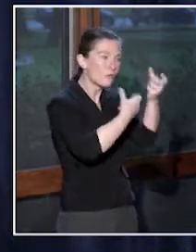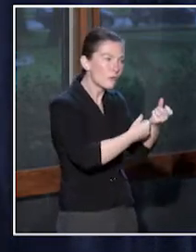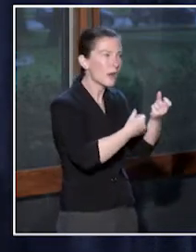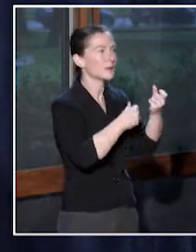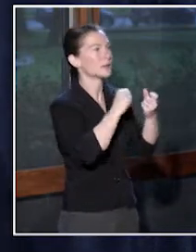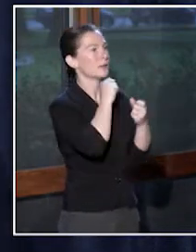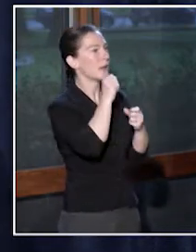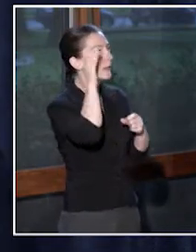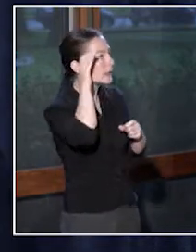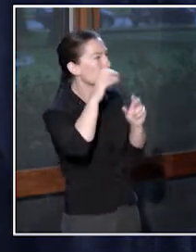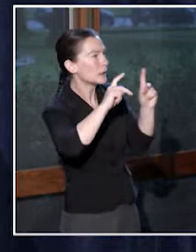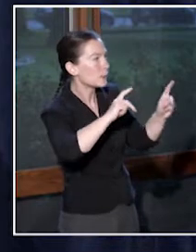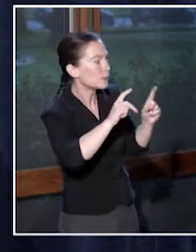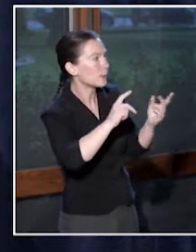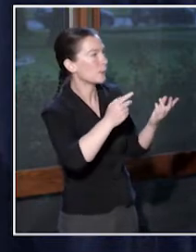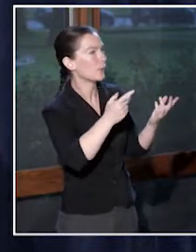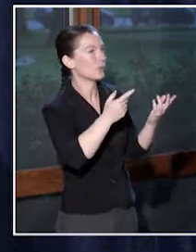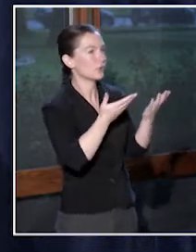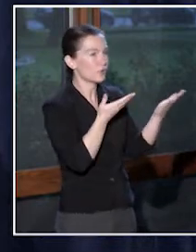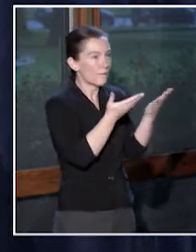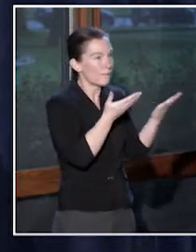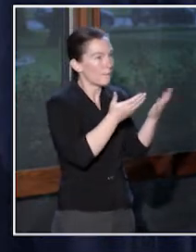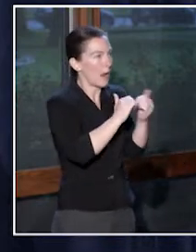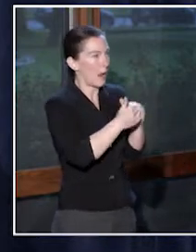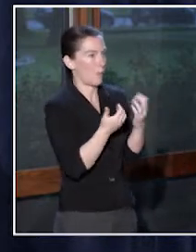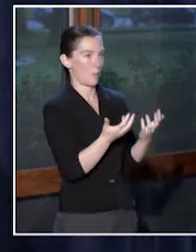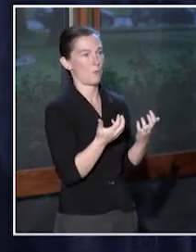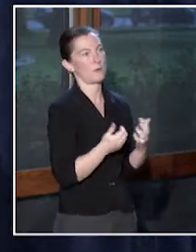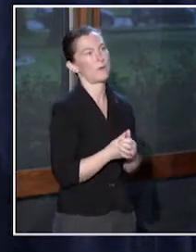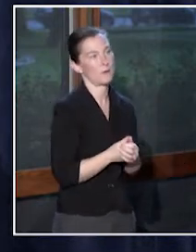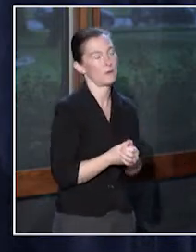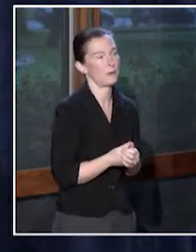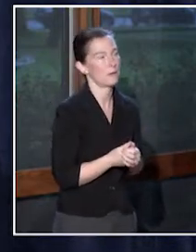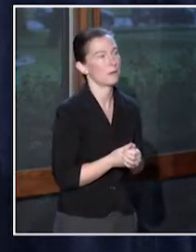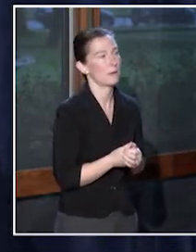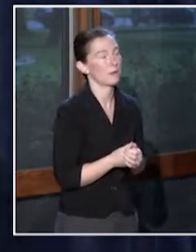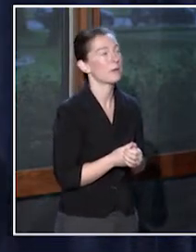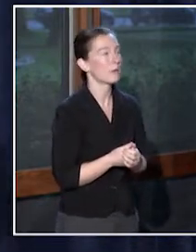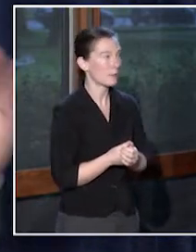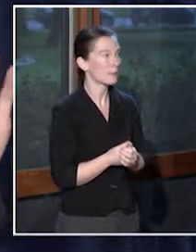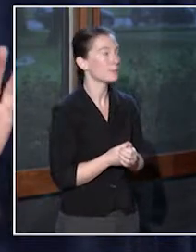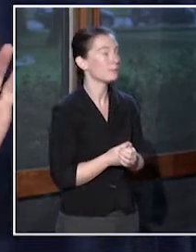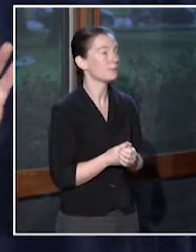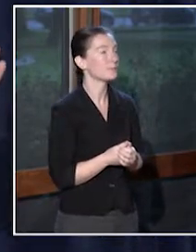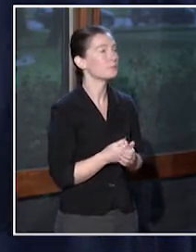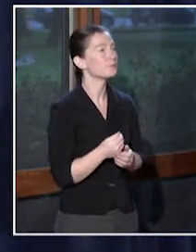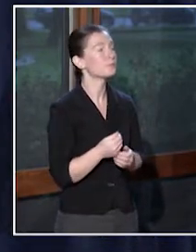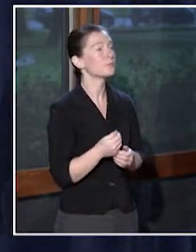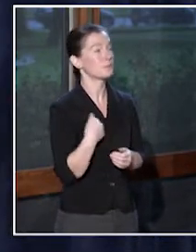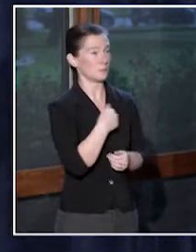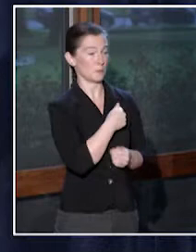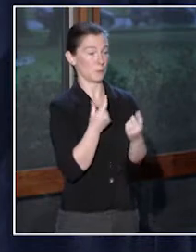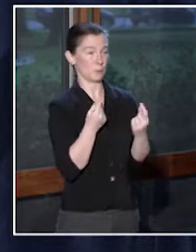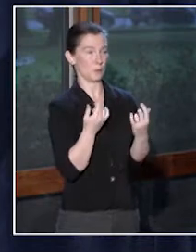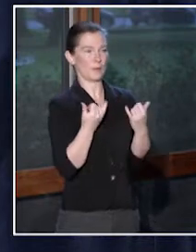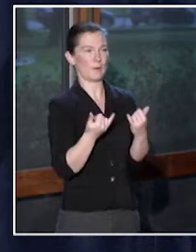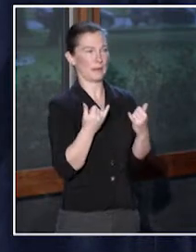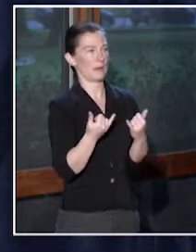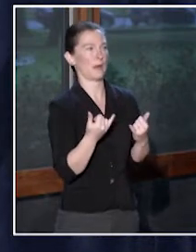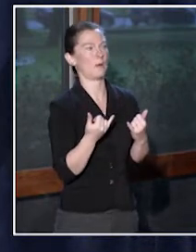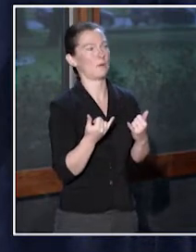they serve in the ways that they want. Folks, what we are doing today, it is the opposite of community